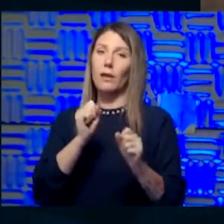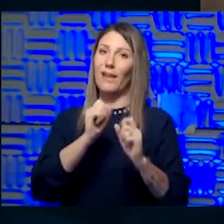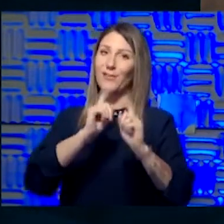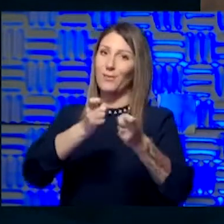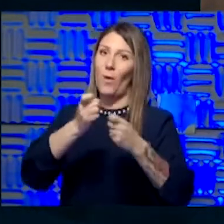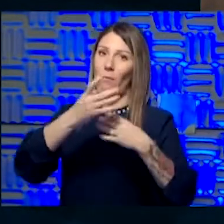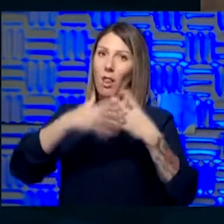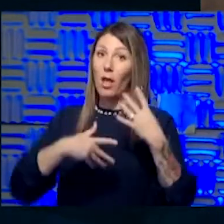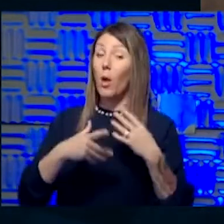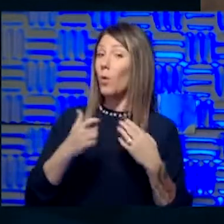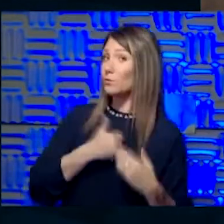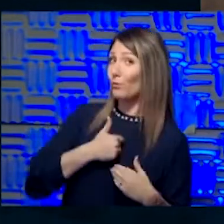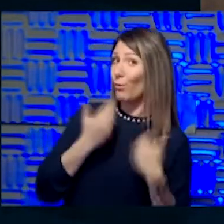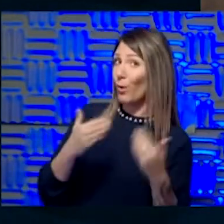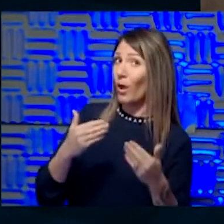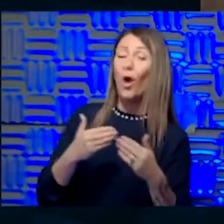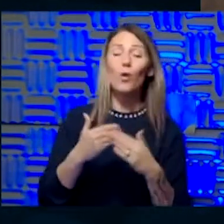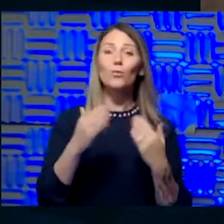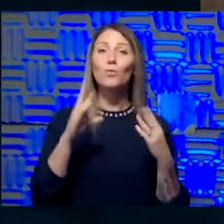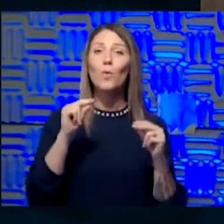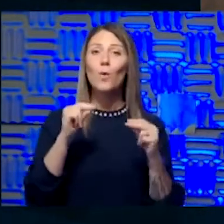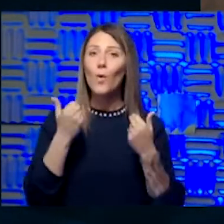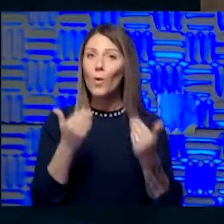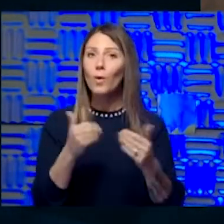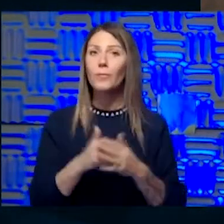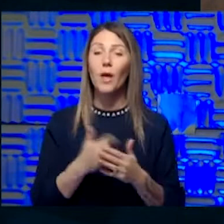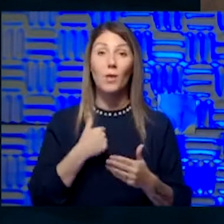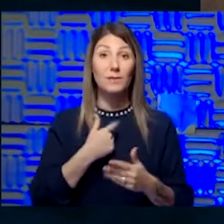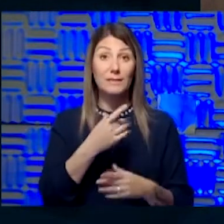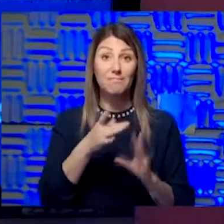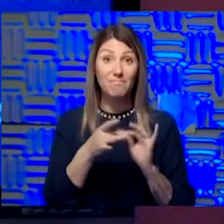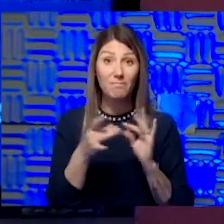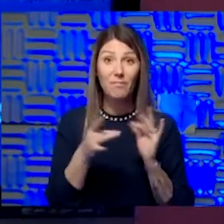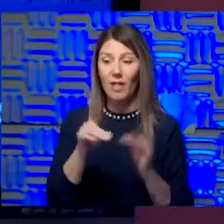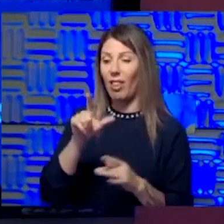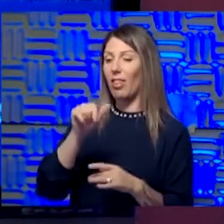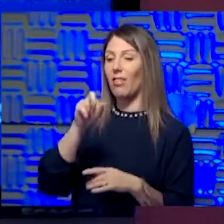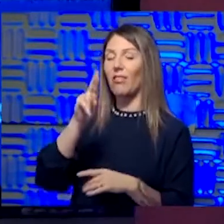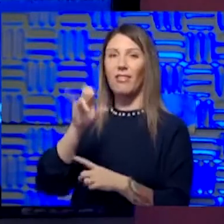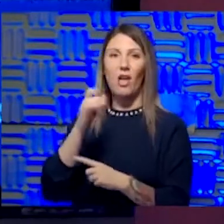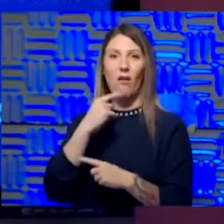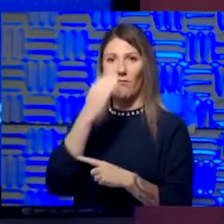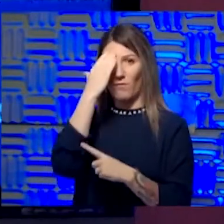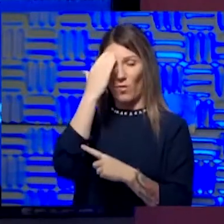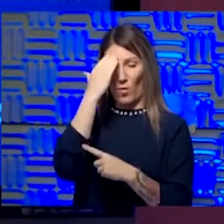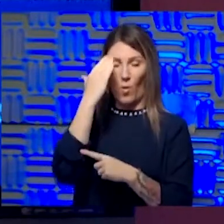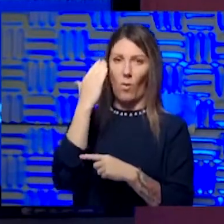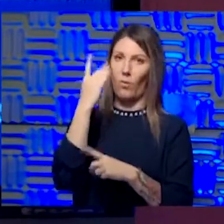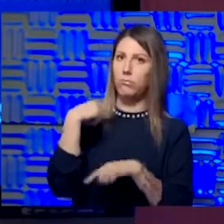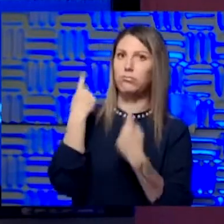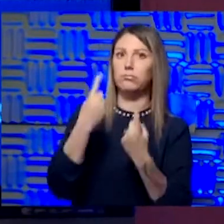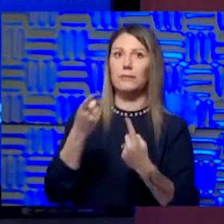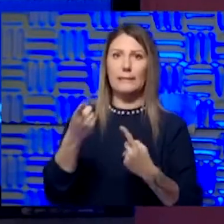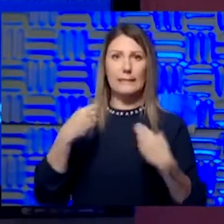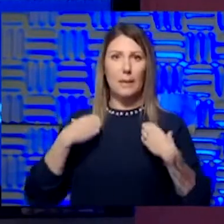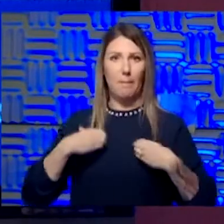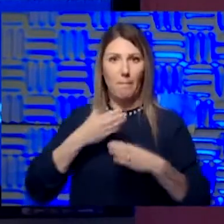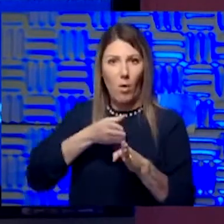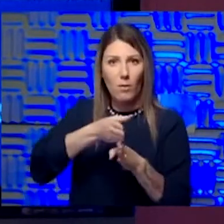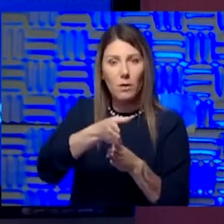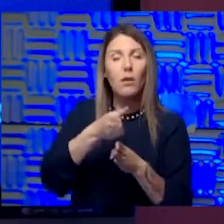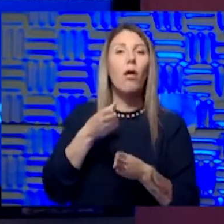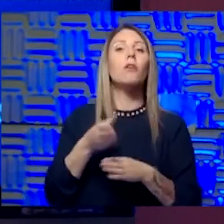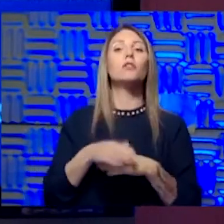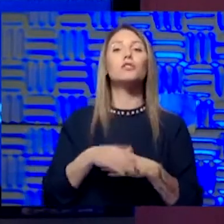Larry, I'm sorry. Go ahead, Larry. Yeah. No, go ahead. That's right. I was just going to say, Larry's, I've known Larry for a long time. He's a pulmonologist and has been working in